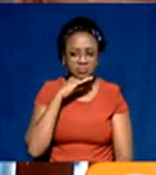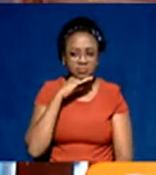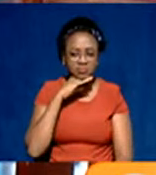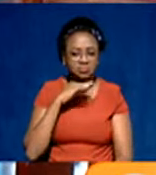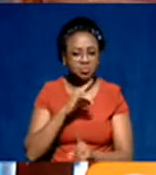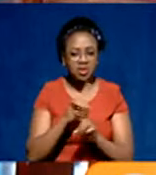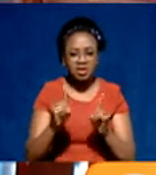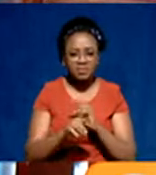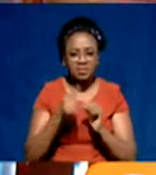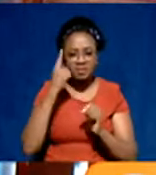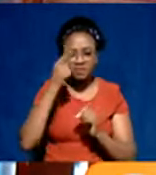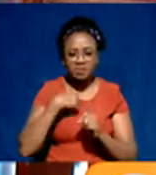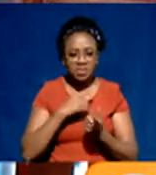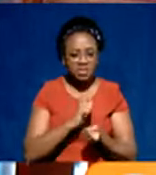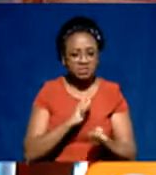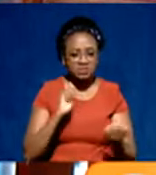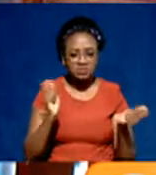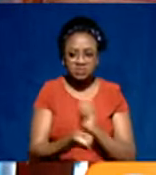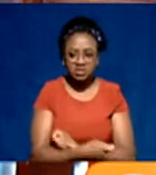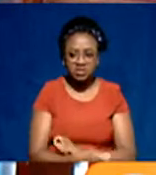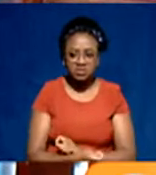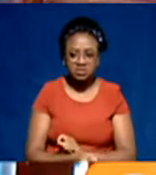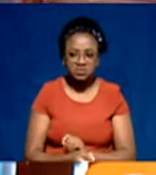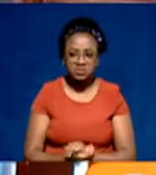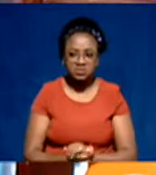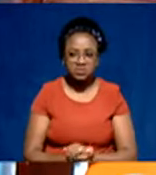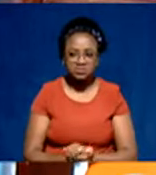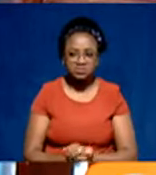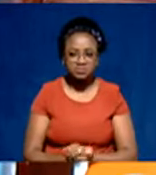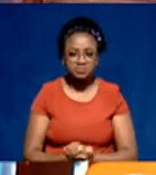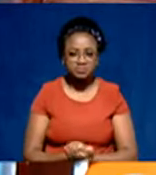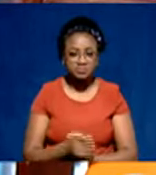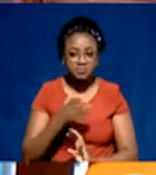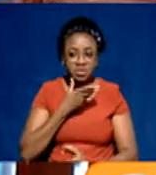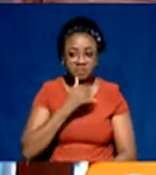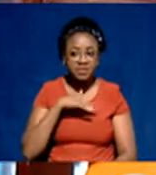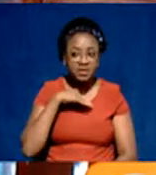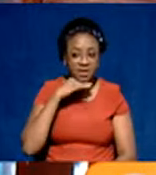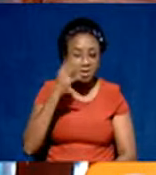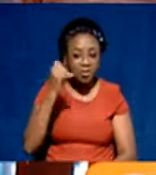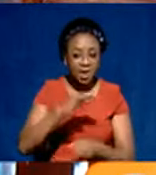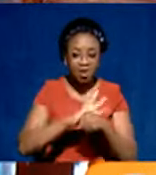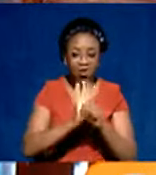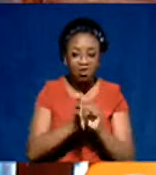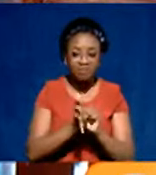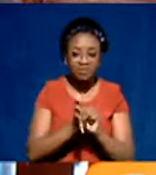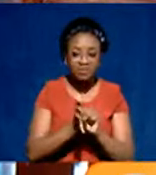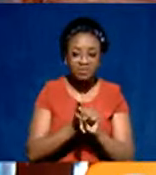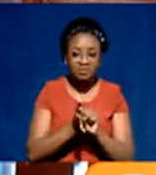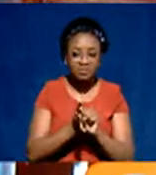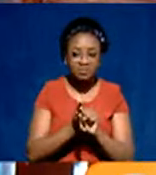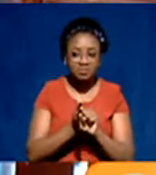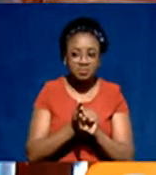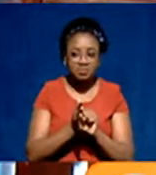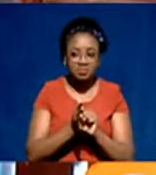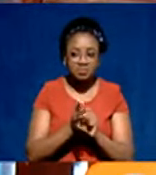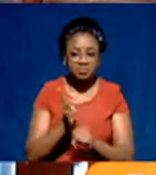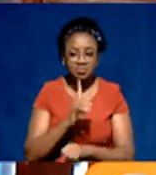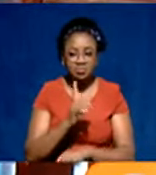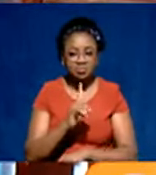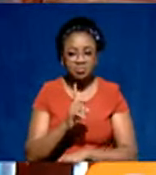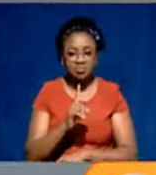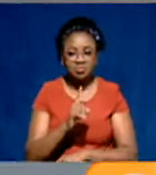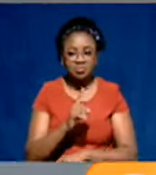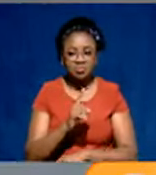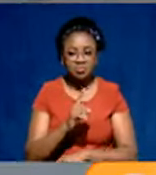changed all of a sudden. You died of COVID? No. I did not even want to